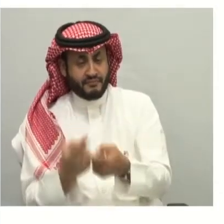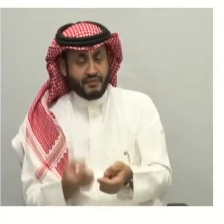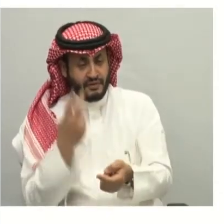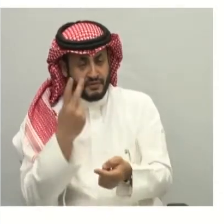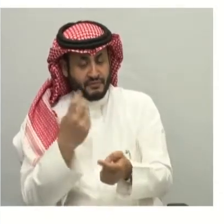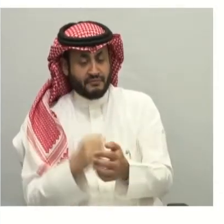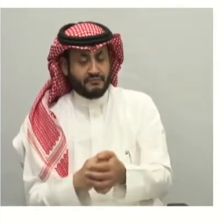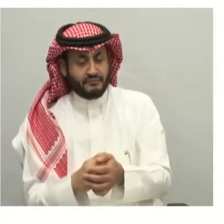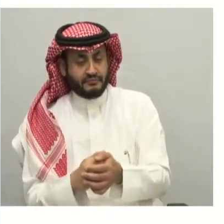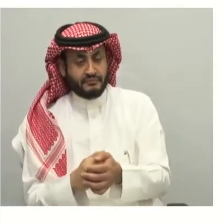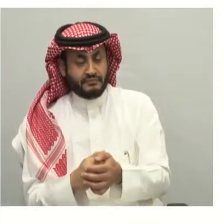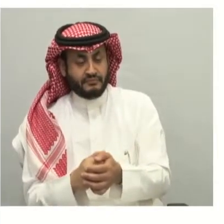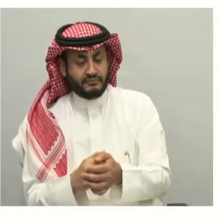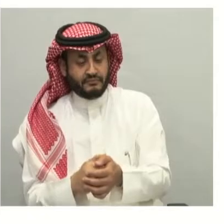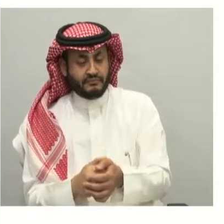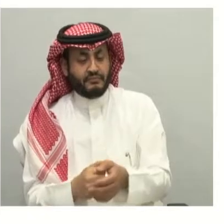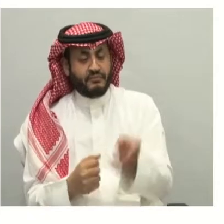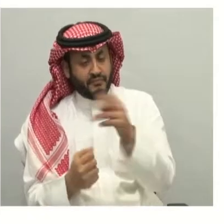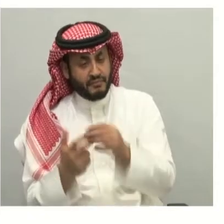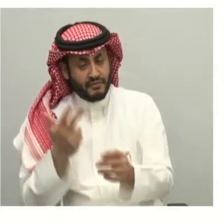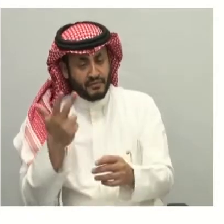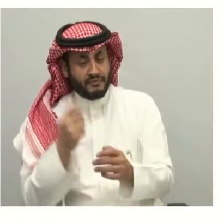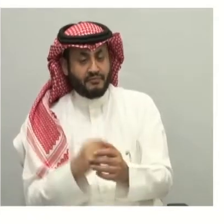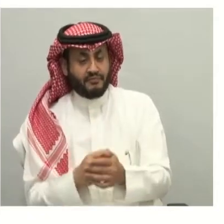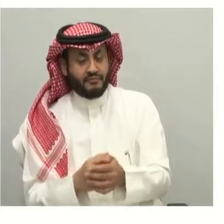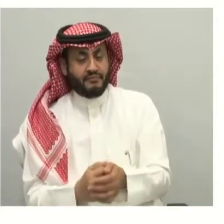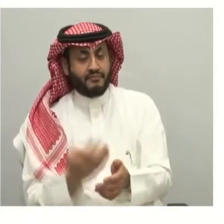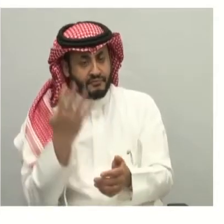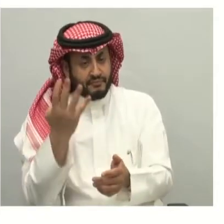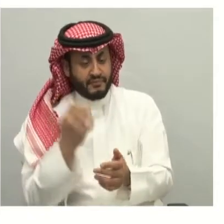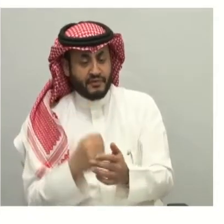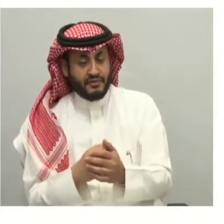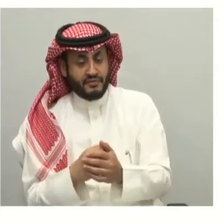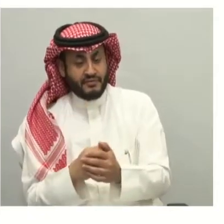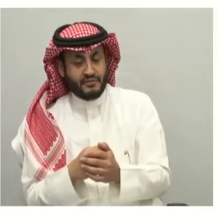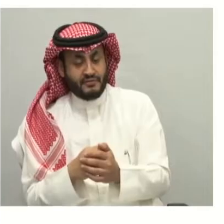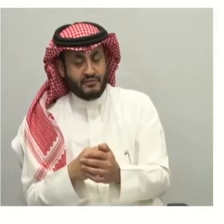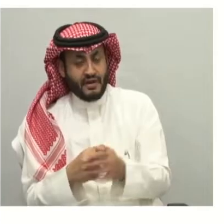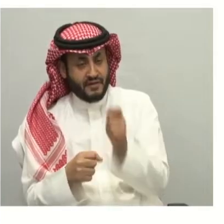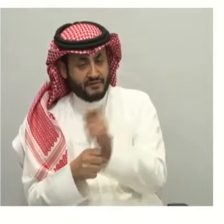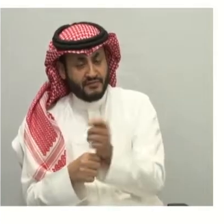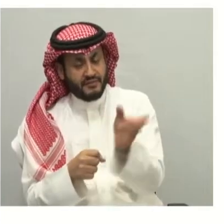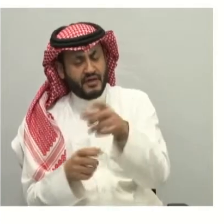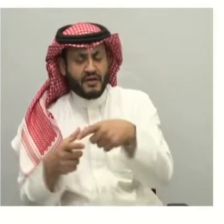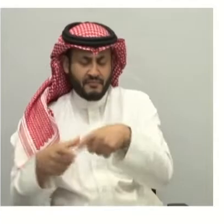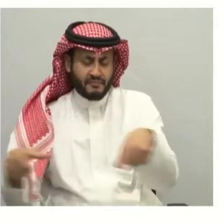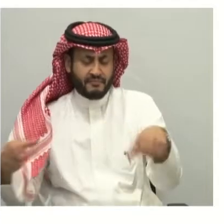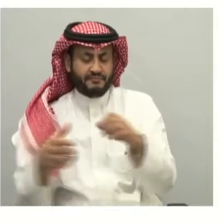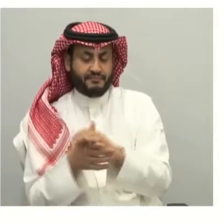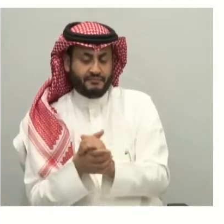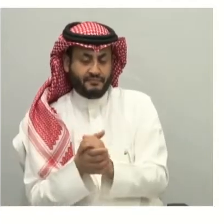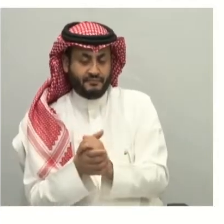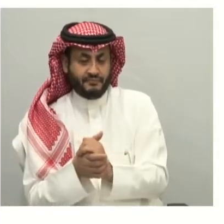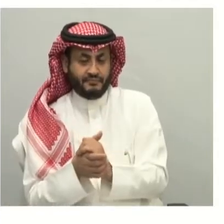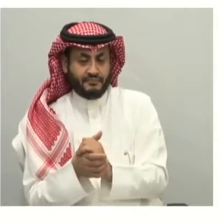are, and then going to, and then where, which is the verb, and then we complete the